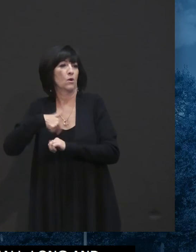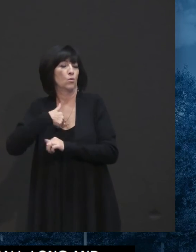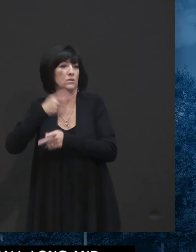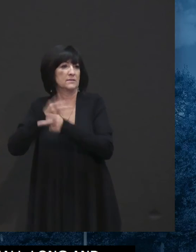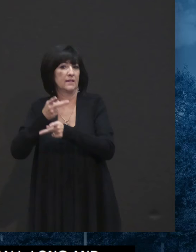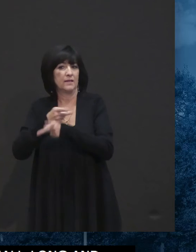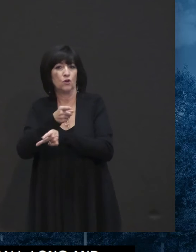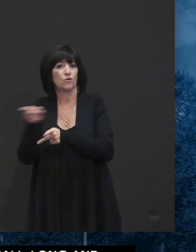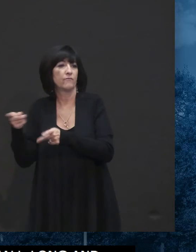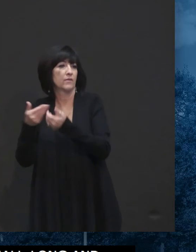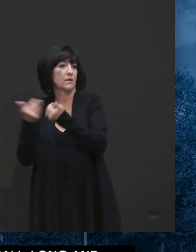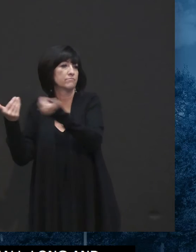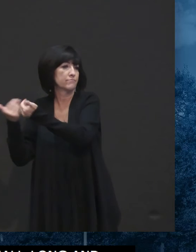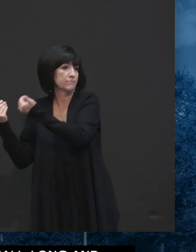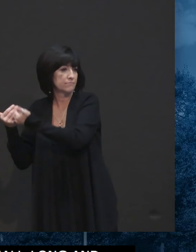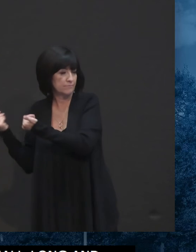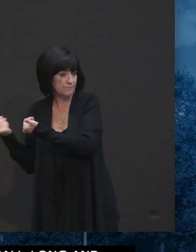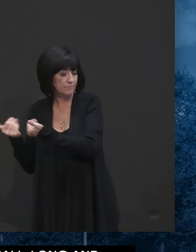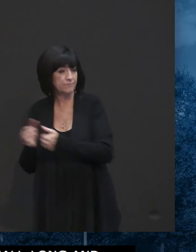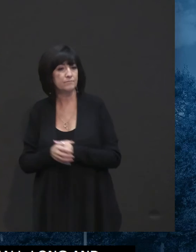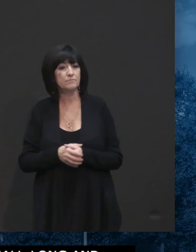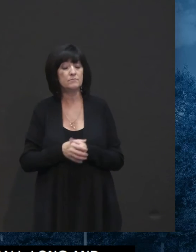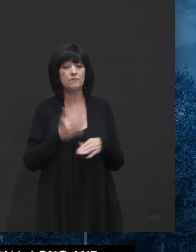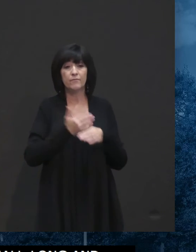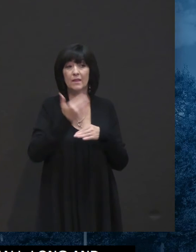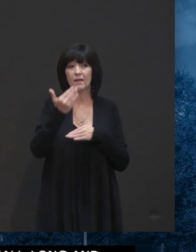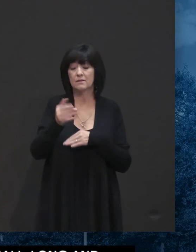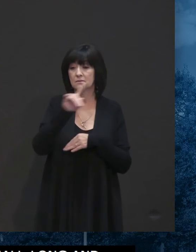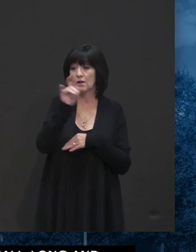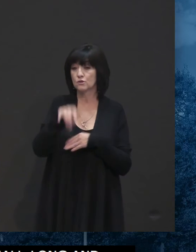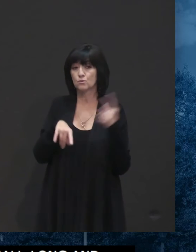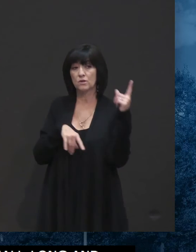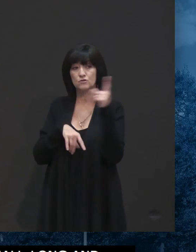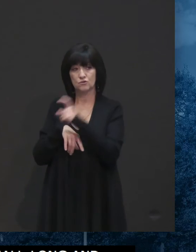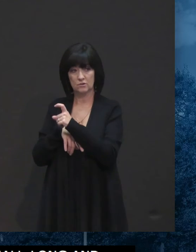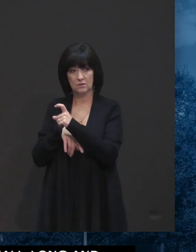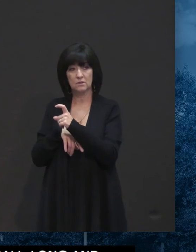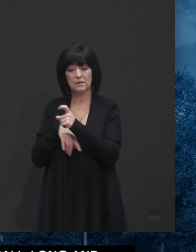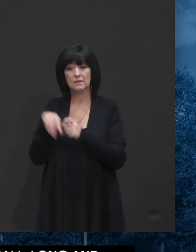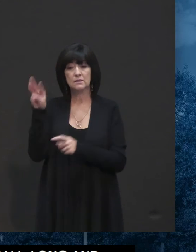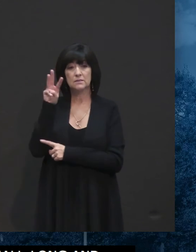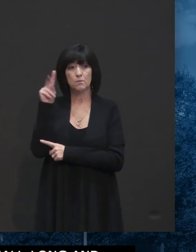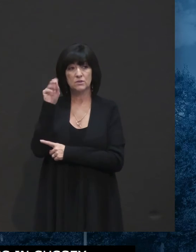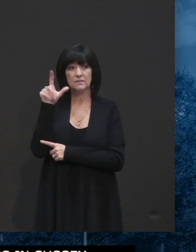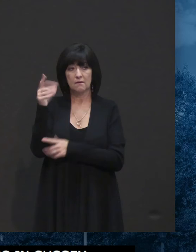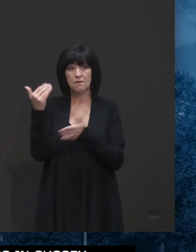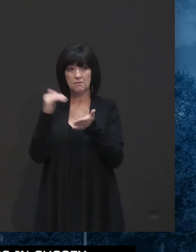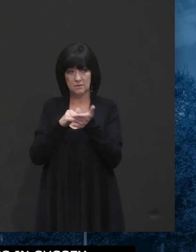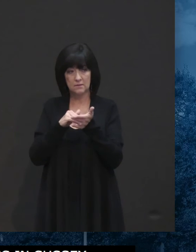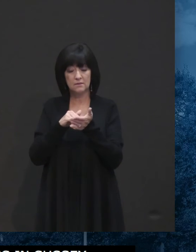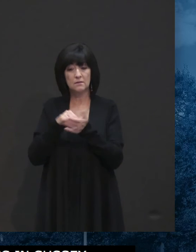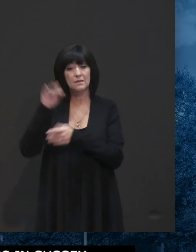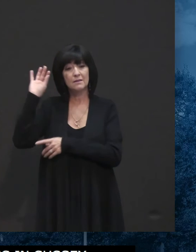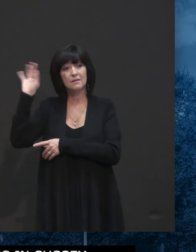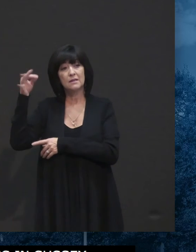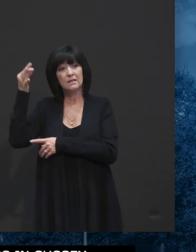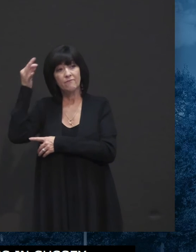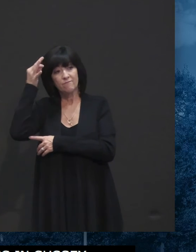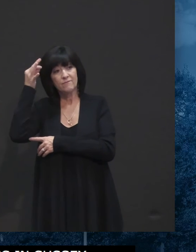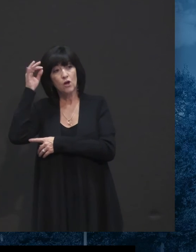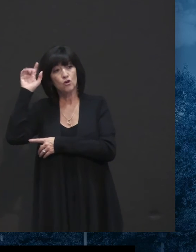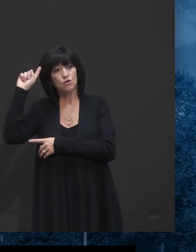Next question is from Amy Cherry at WDEL. The federal government says it's sending 290,000 rapid